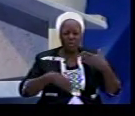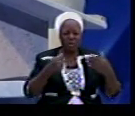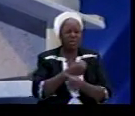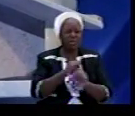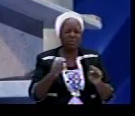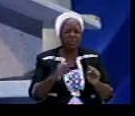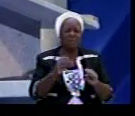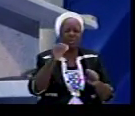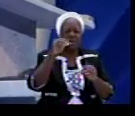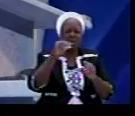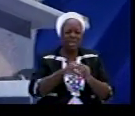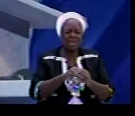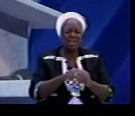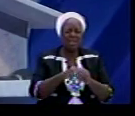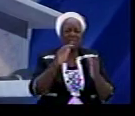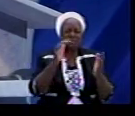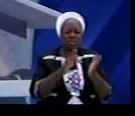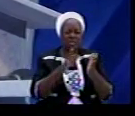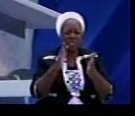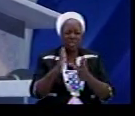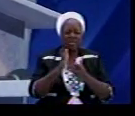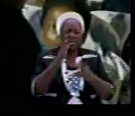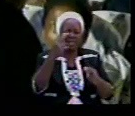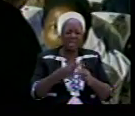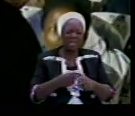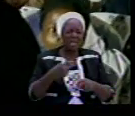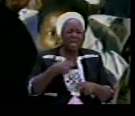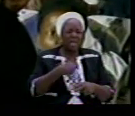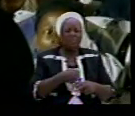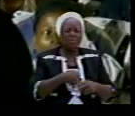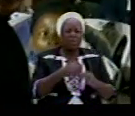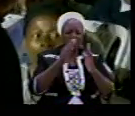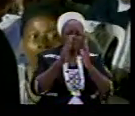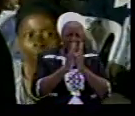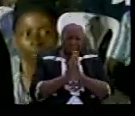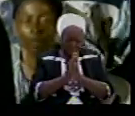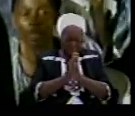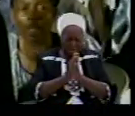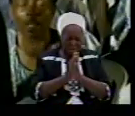In Jesus' name we pray.